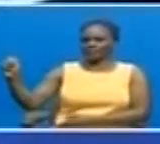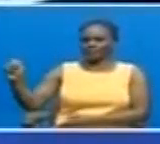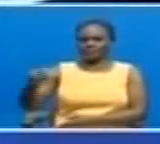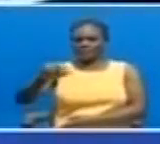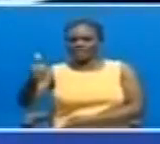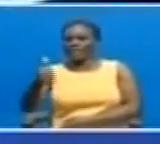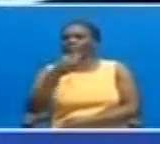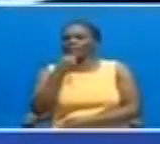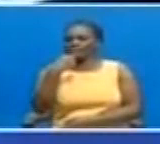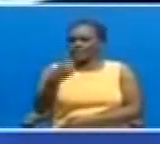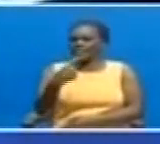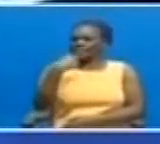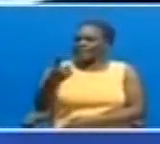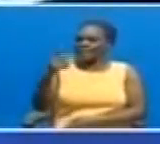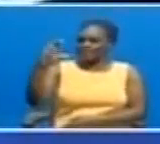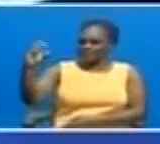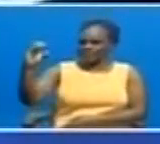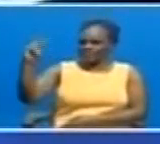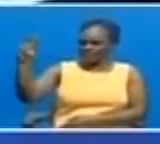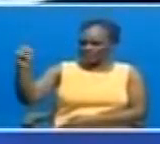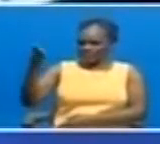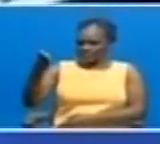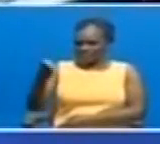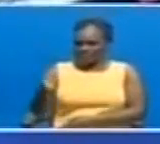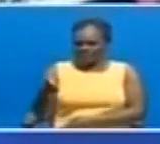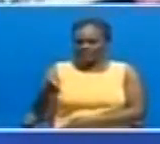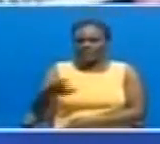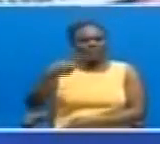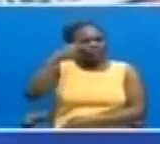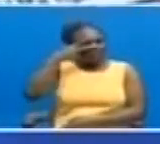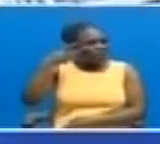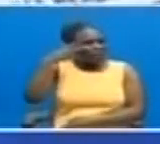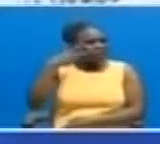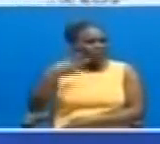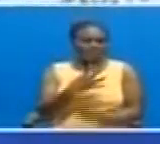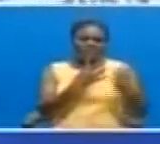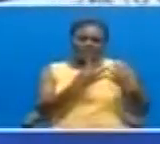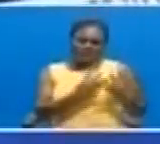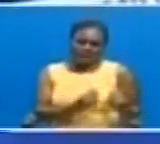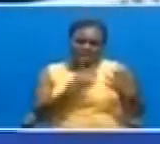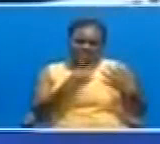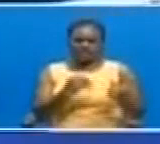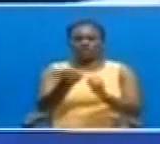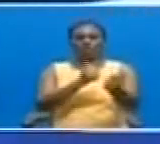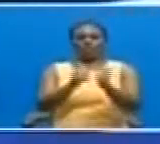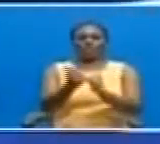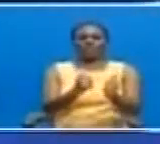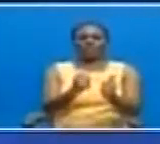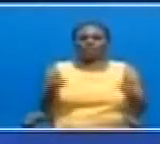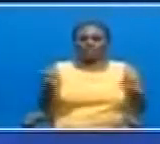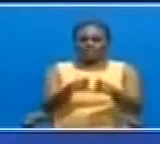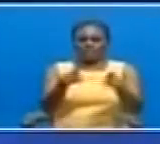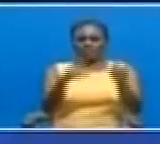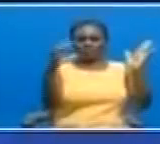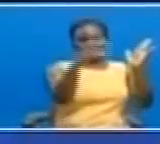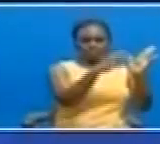Kirwa wrote, "Someone tells CNN that this is our version of terrorism, kindness in the midst of competition." He then posts a